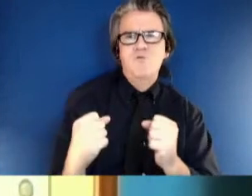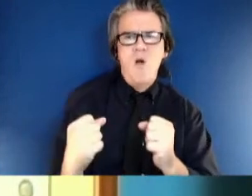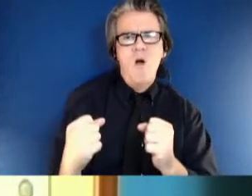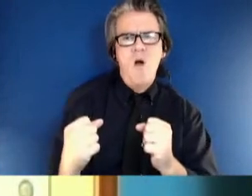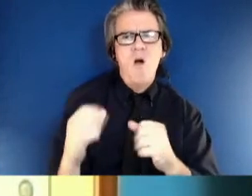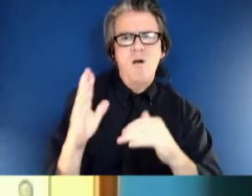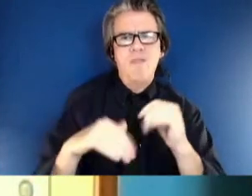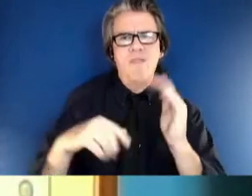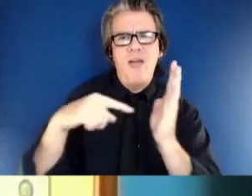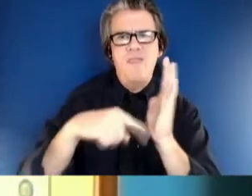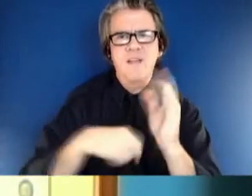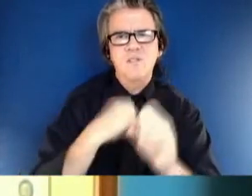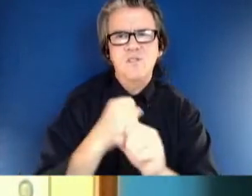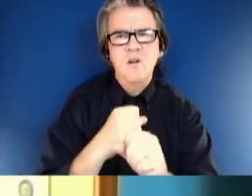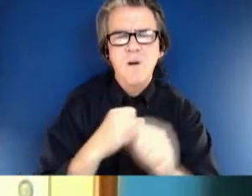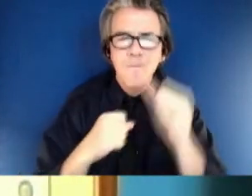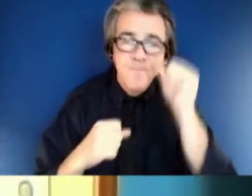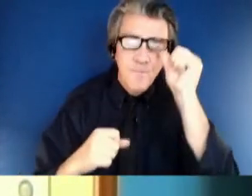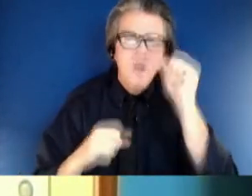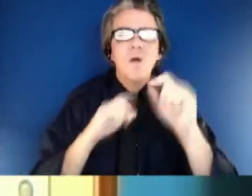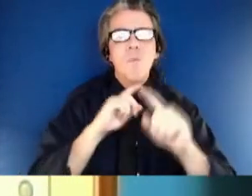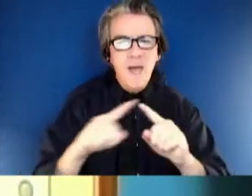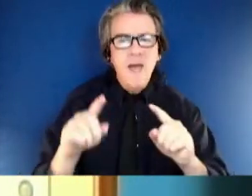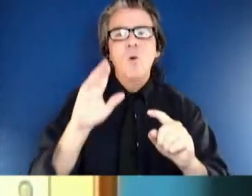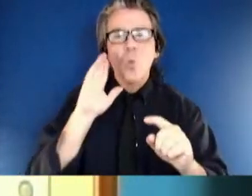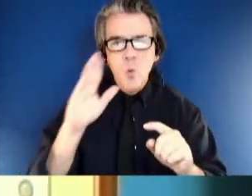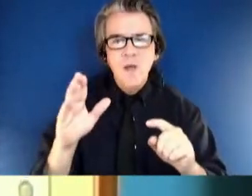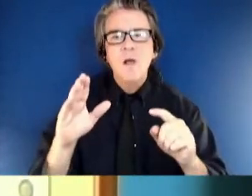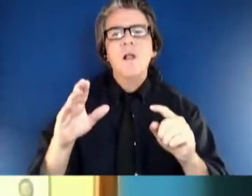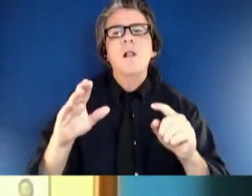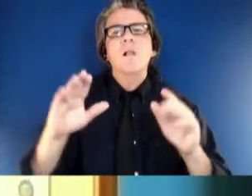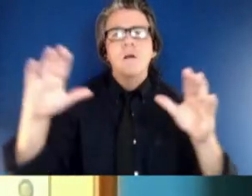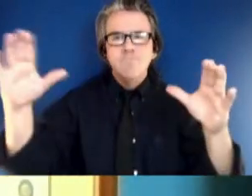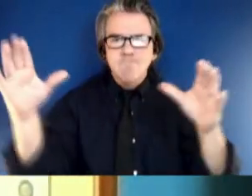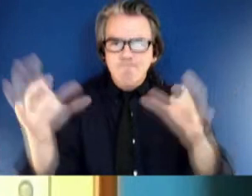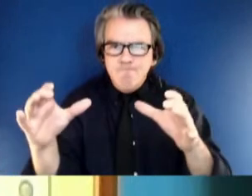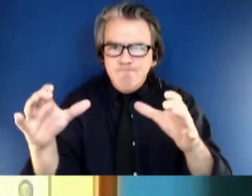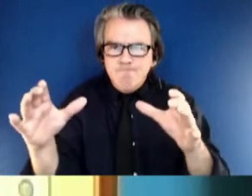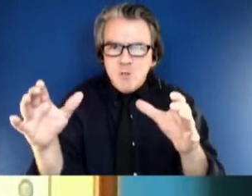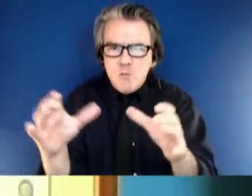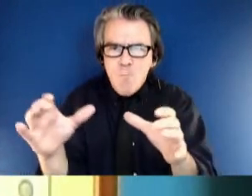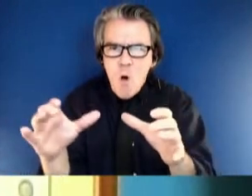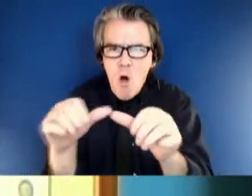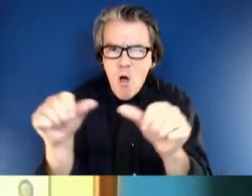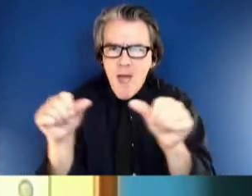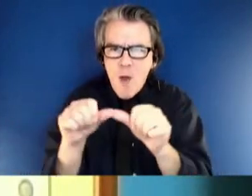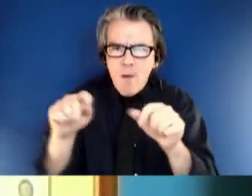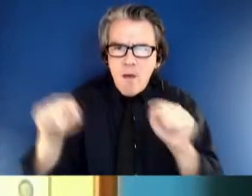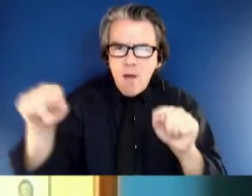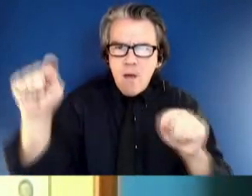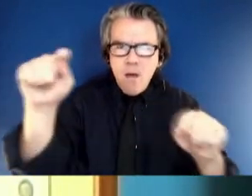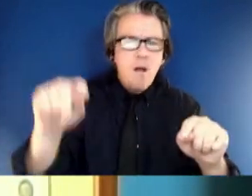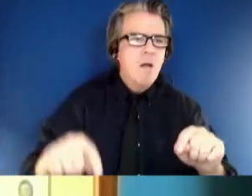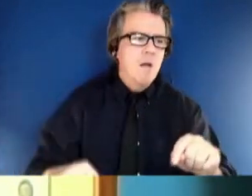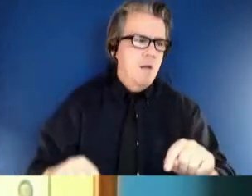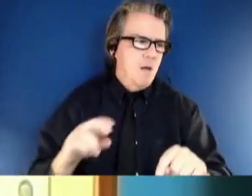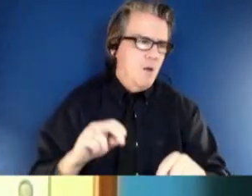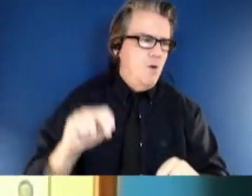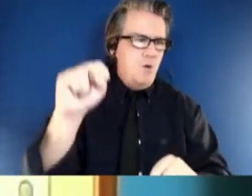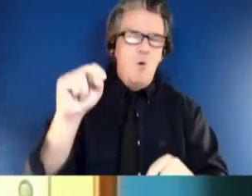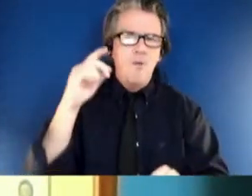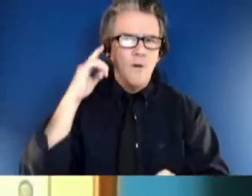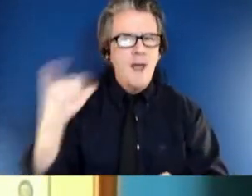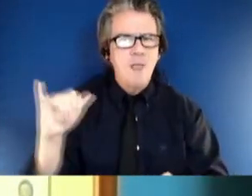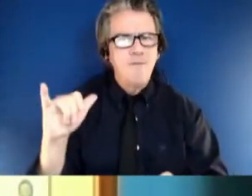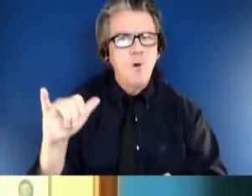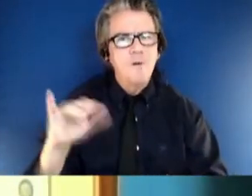and some of the events earlier this year, it will be focused in many areas, and we will see many locations spread throughout